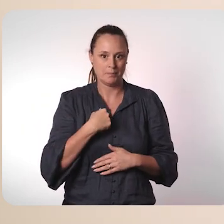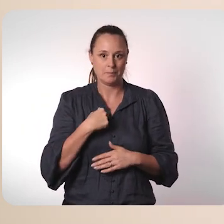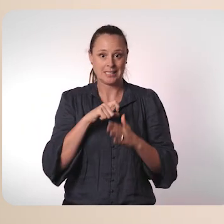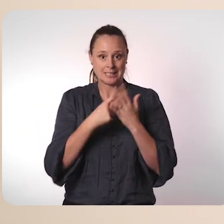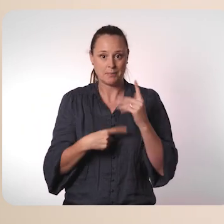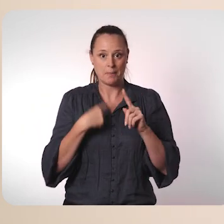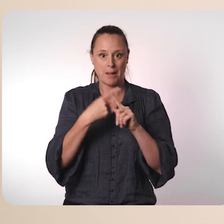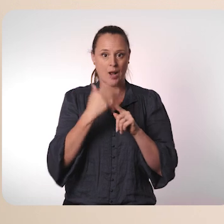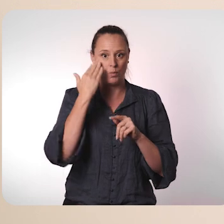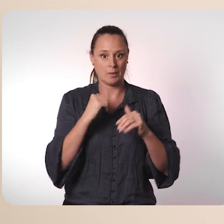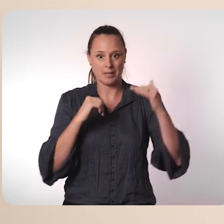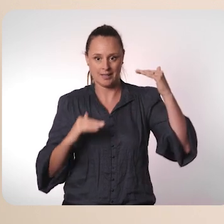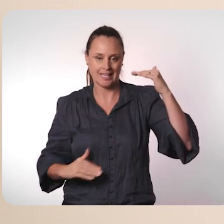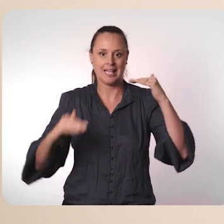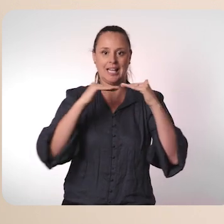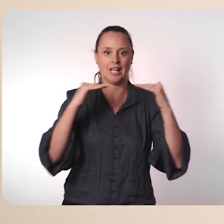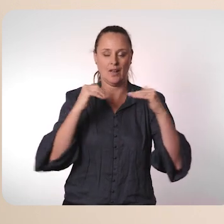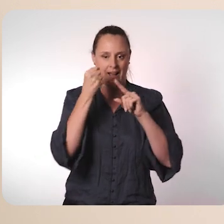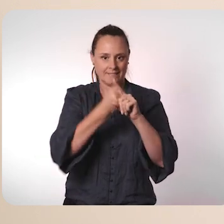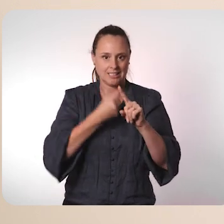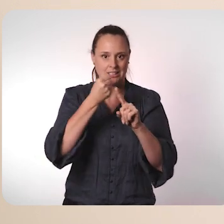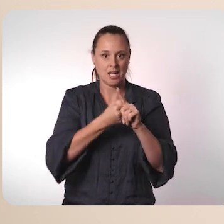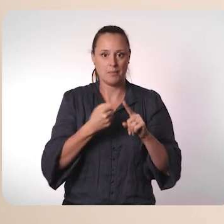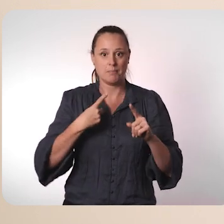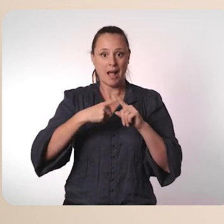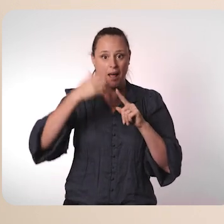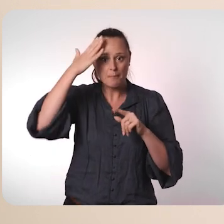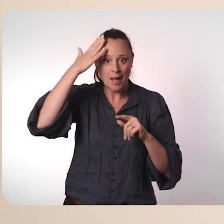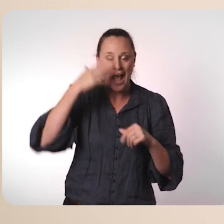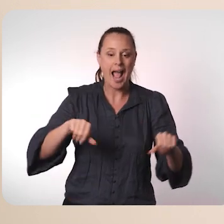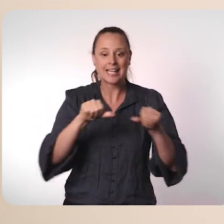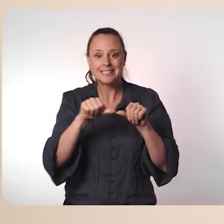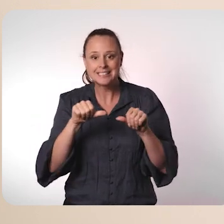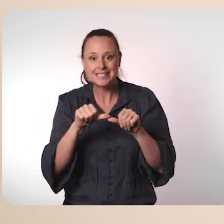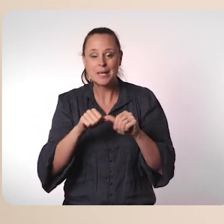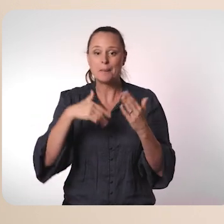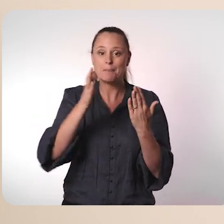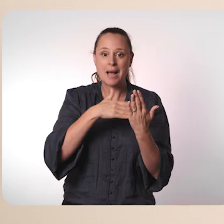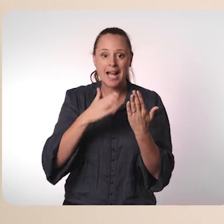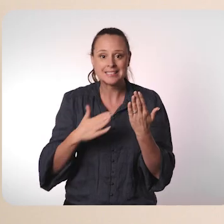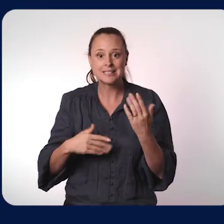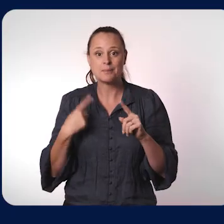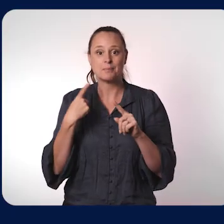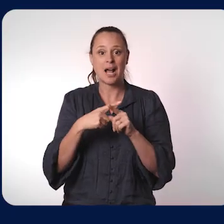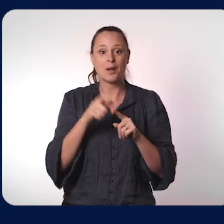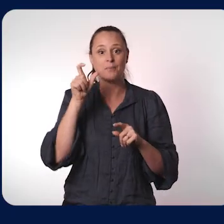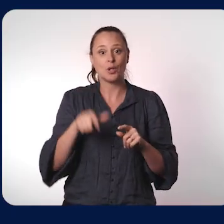justice advocate and a mum and an auntie and a painter and a donut lover.